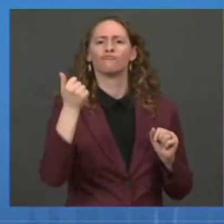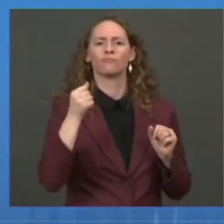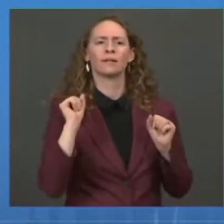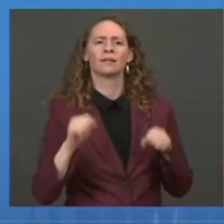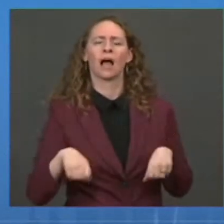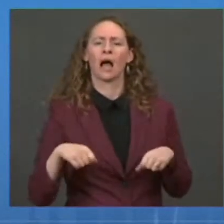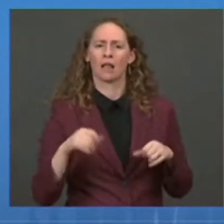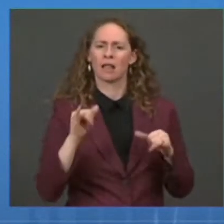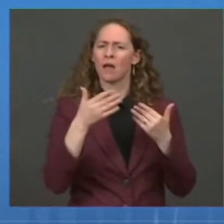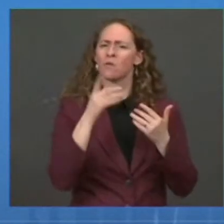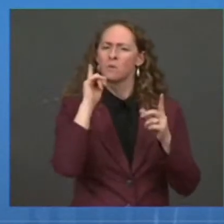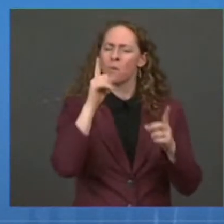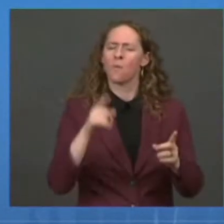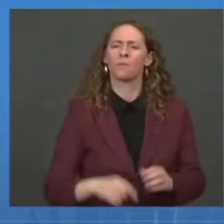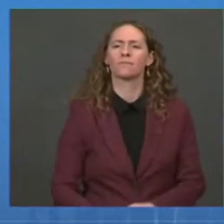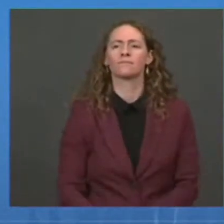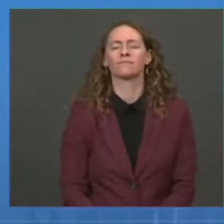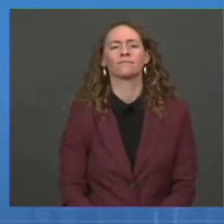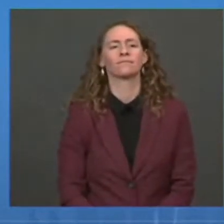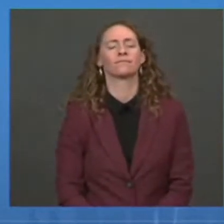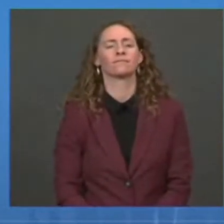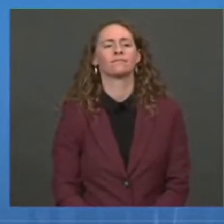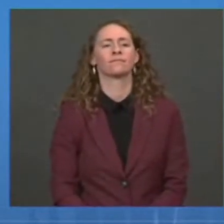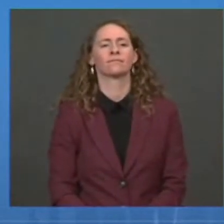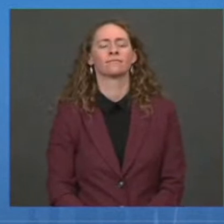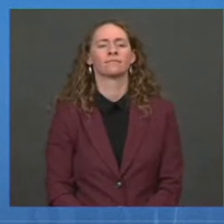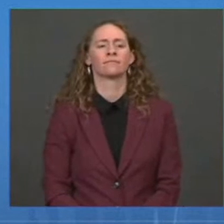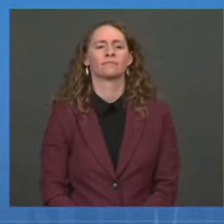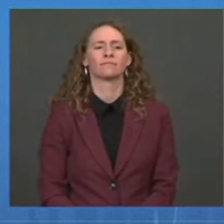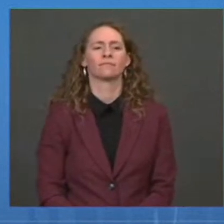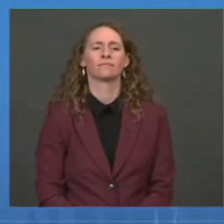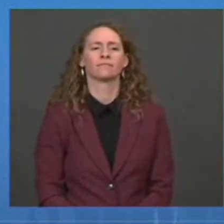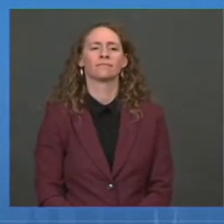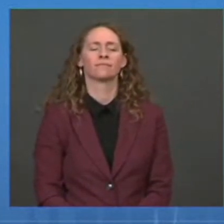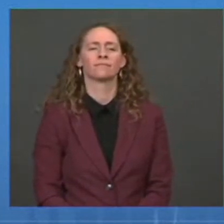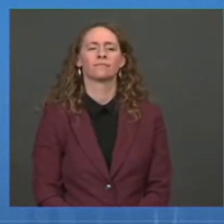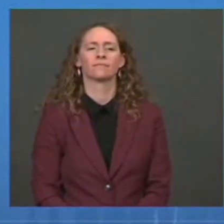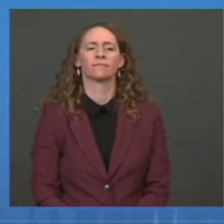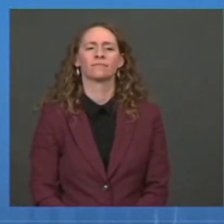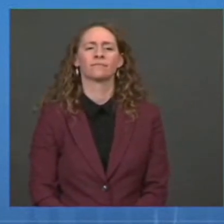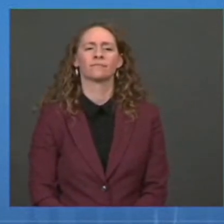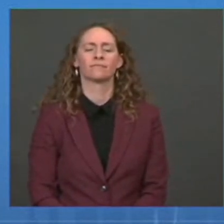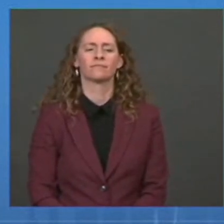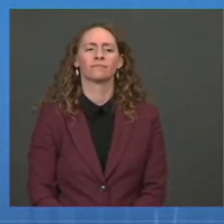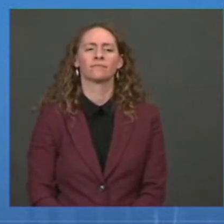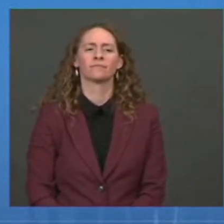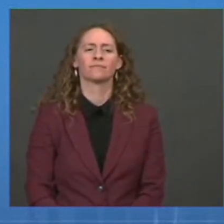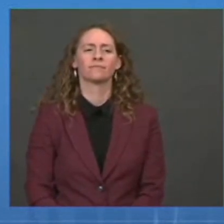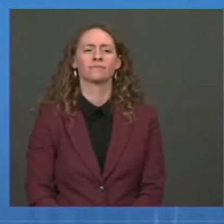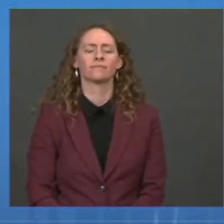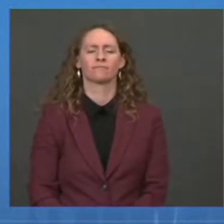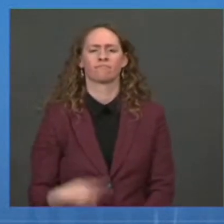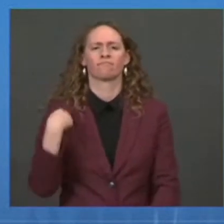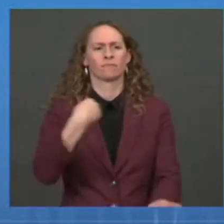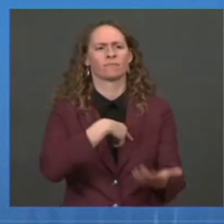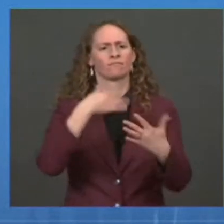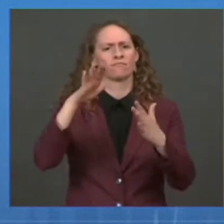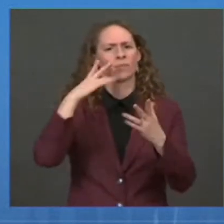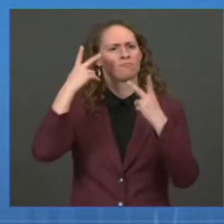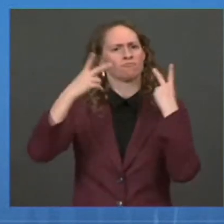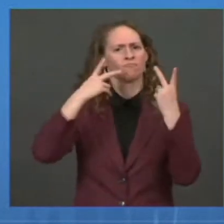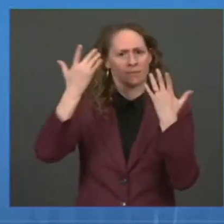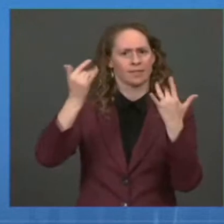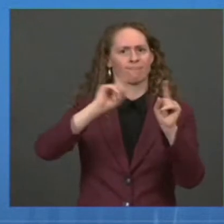last several months, we have plenty of testing capacity, including increasing availability of